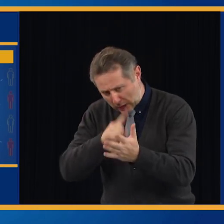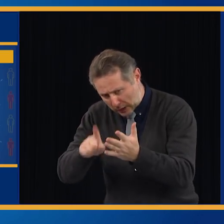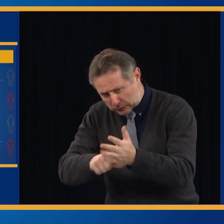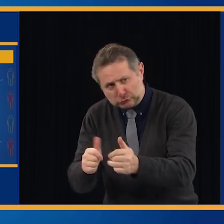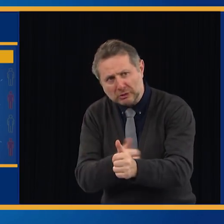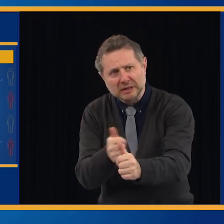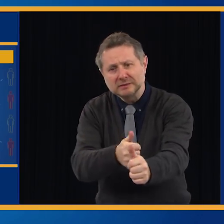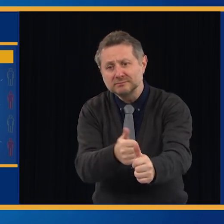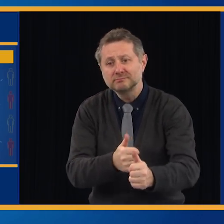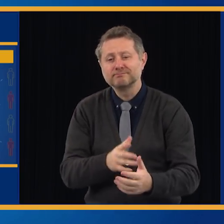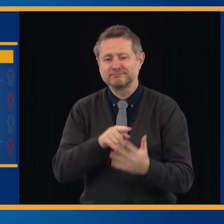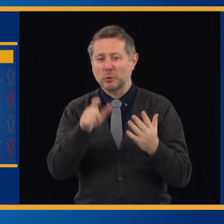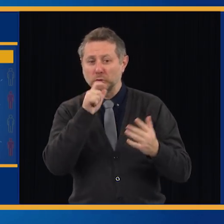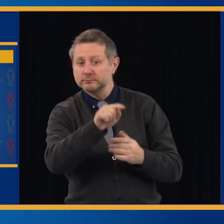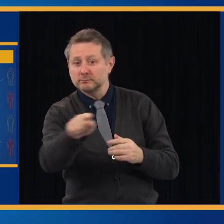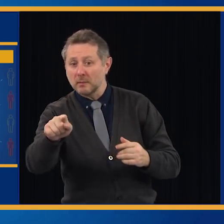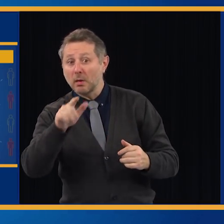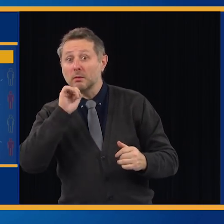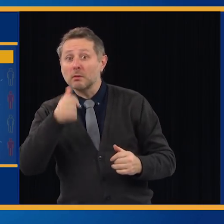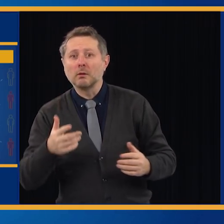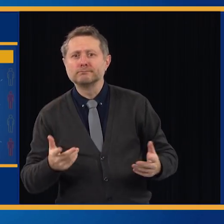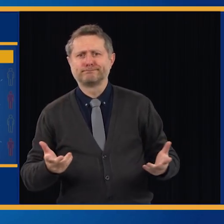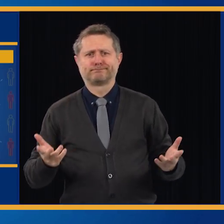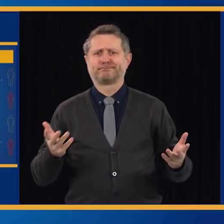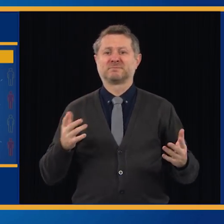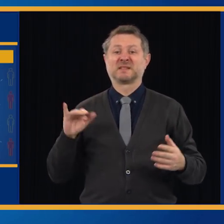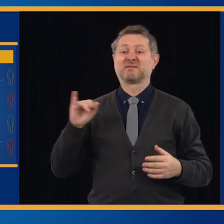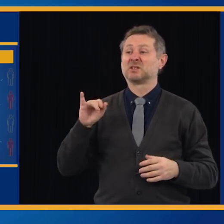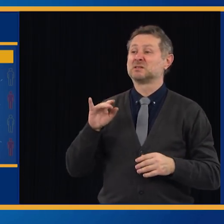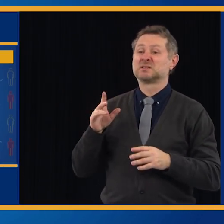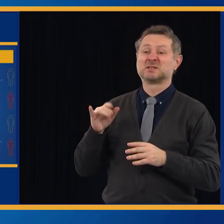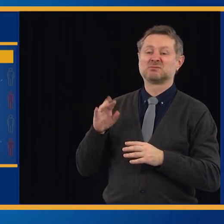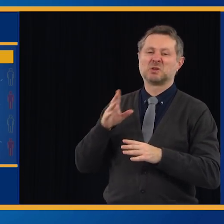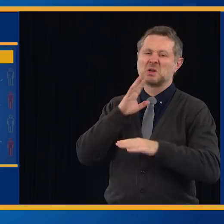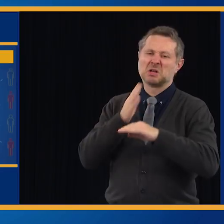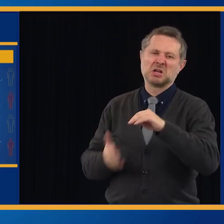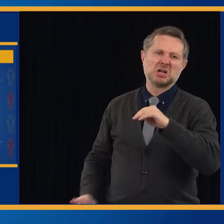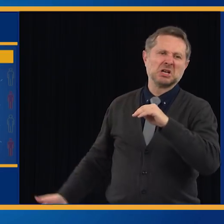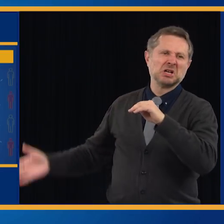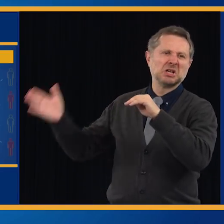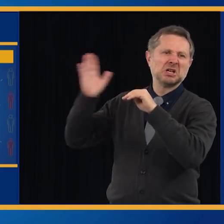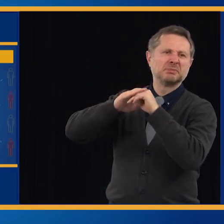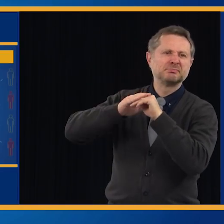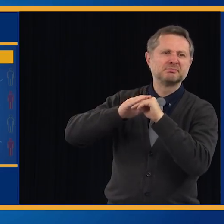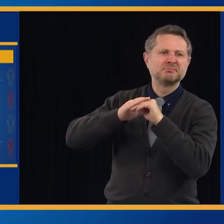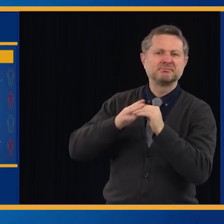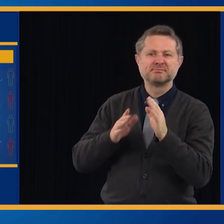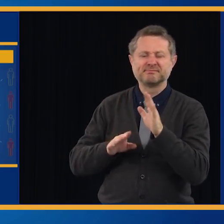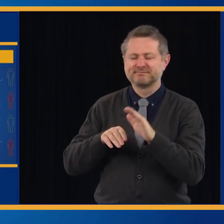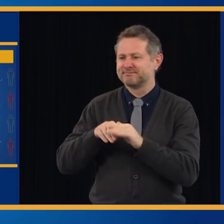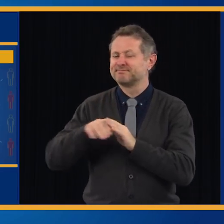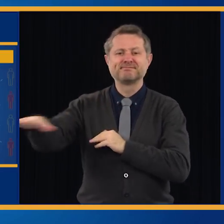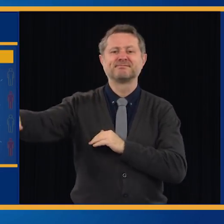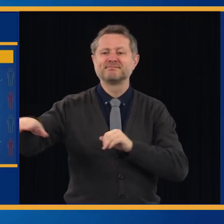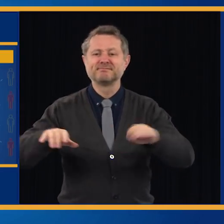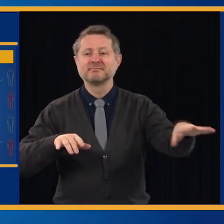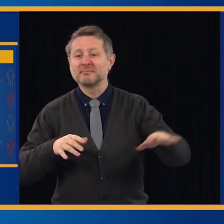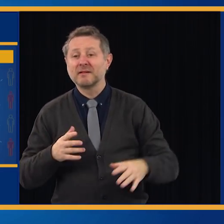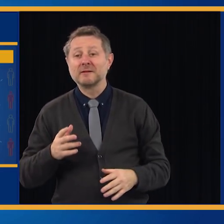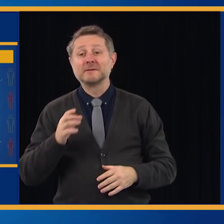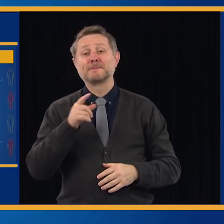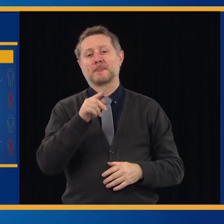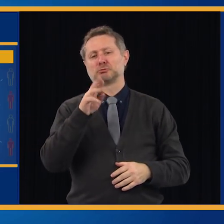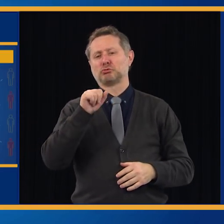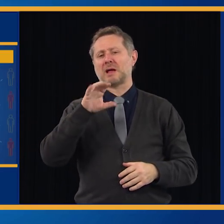see that infection rate increase. On the tracing, the estimate is 30